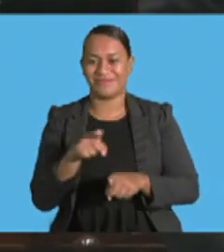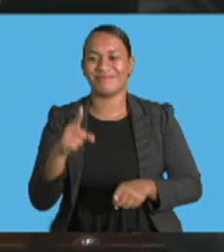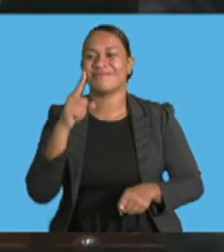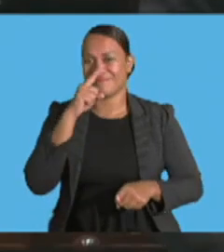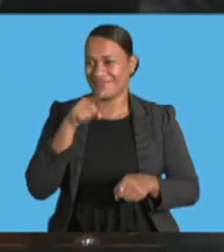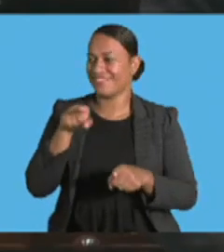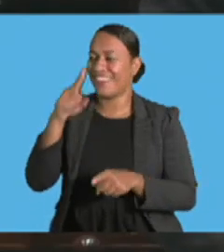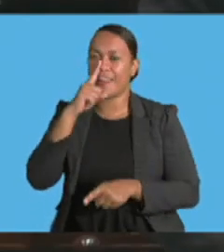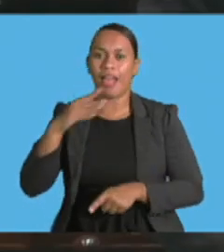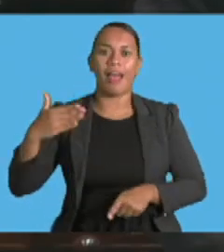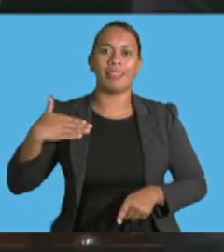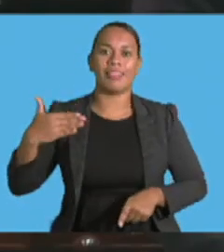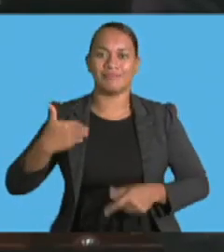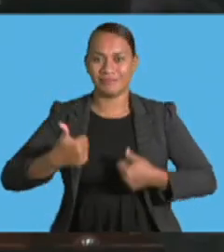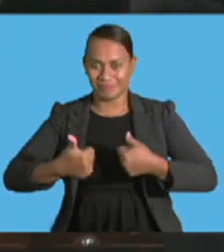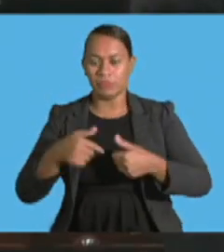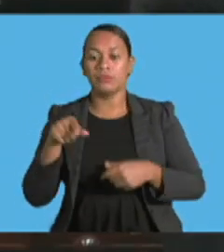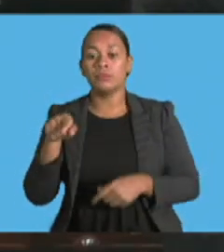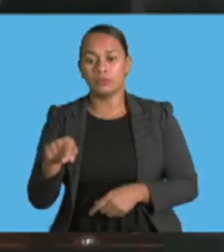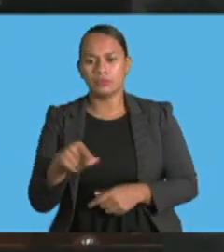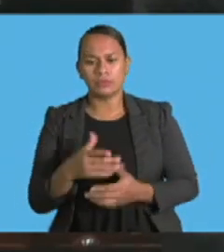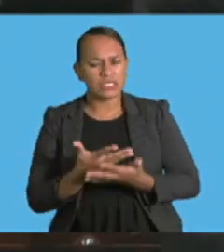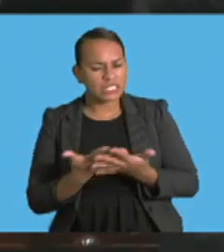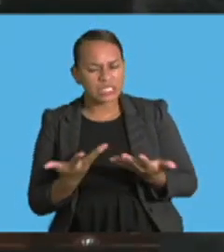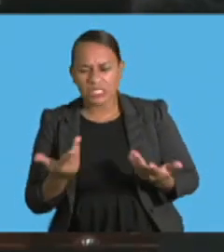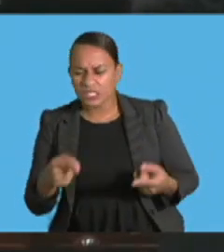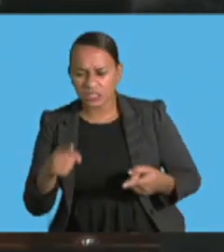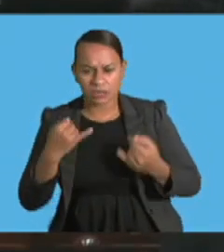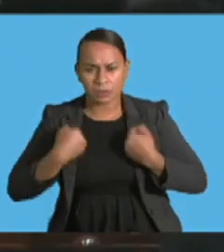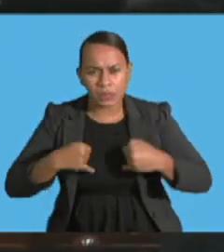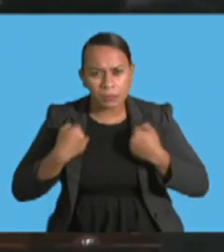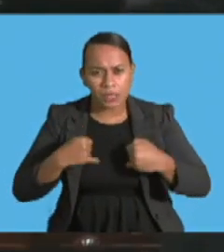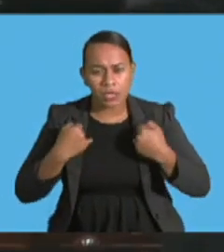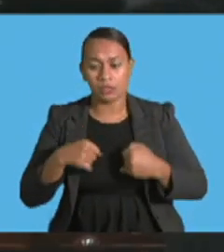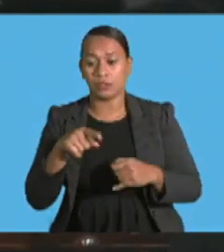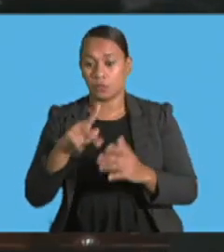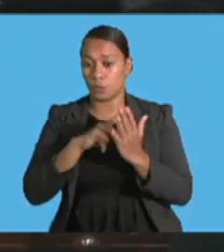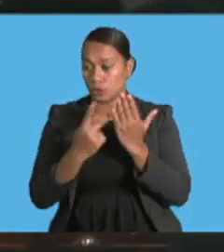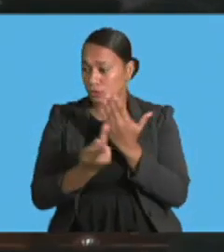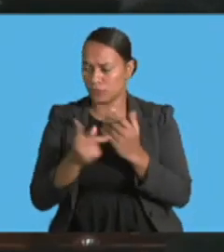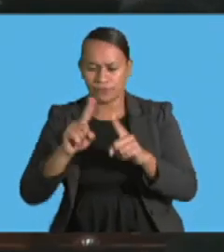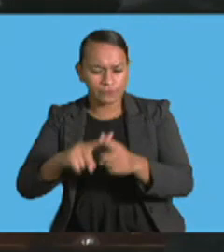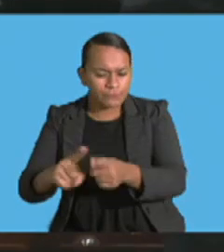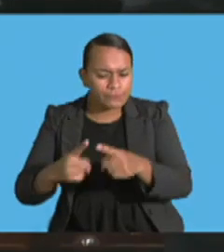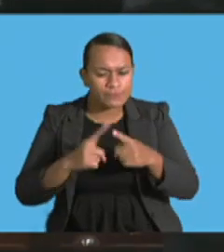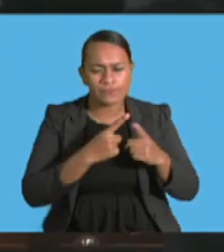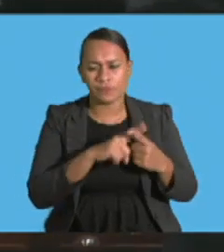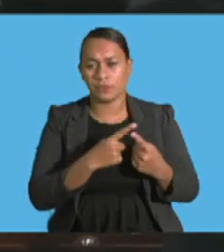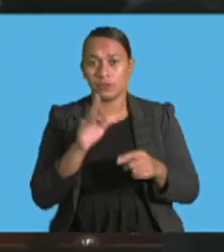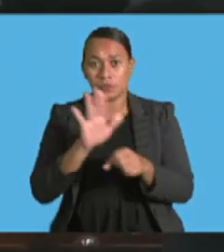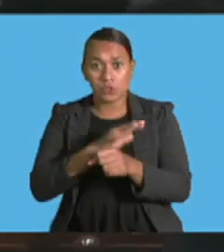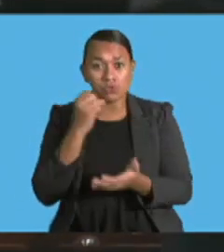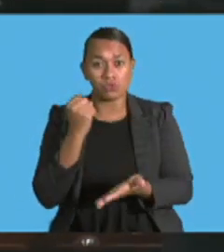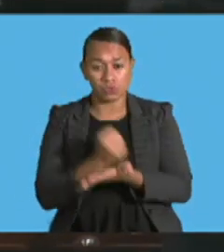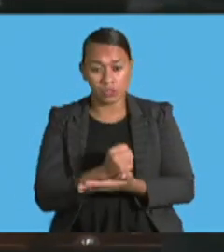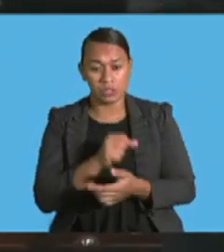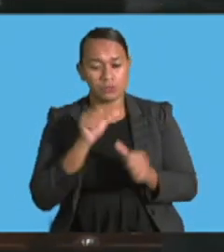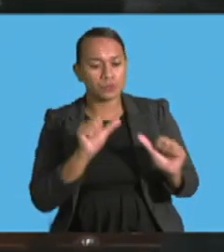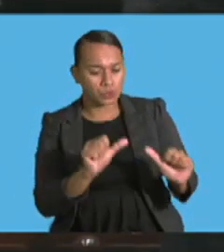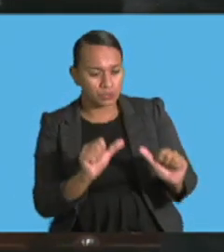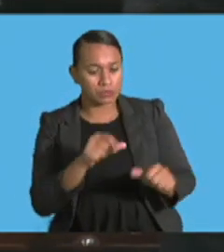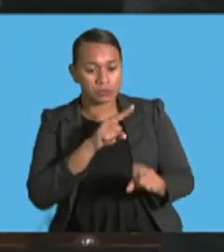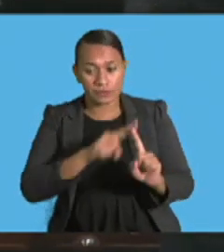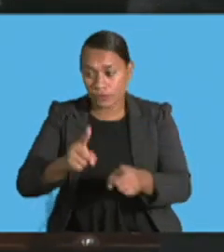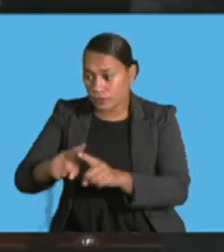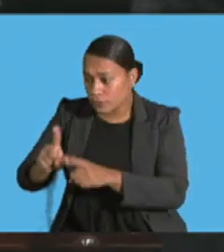conventions implements programs to ensure protection and management of Fiji's important ecosystem and species. In recognizing that